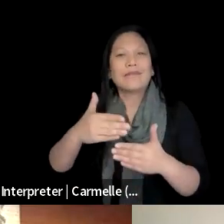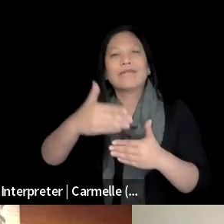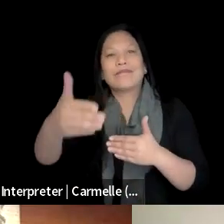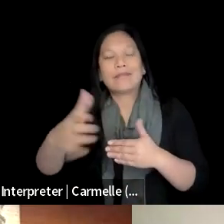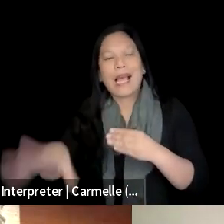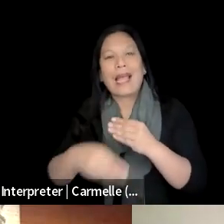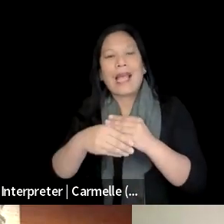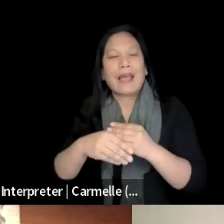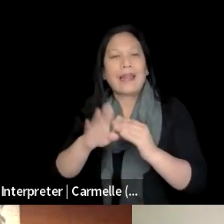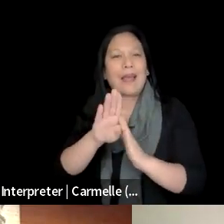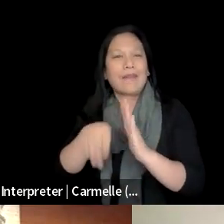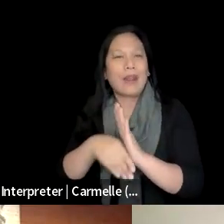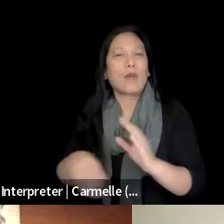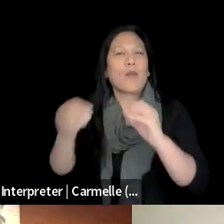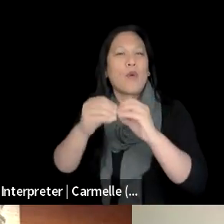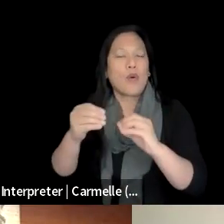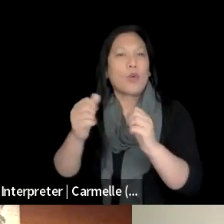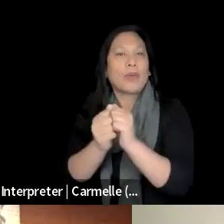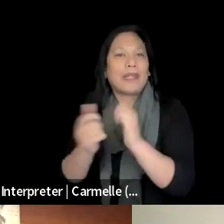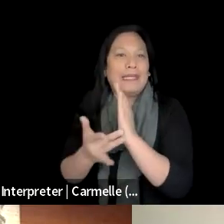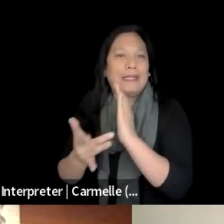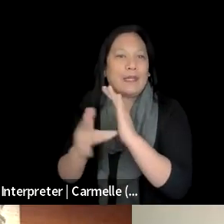production before tech.